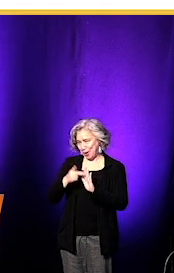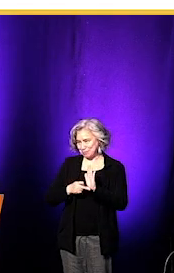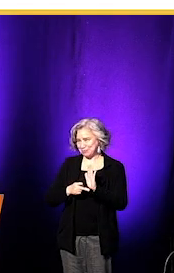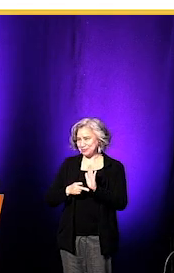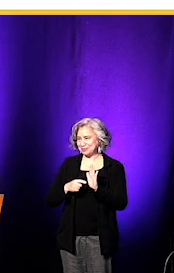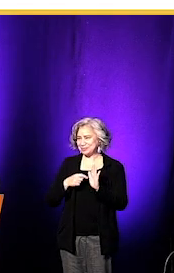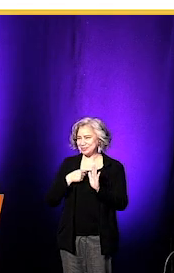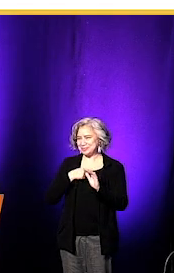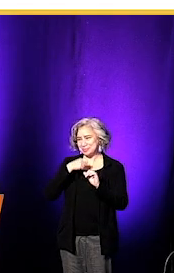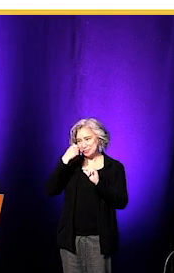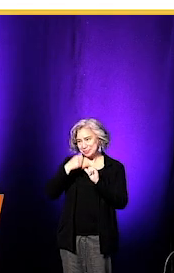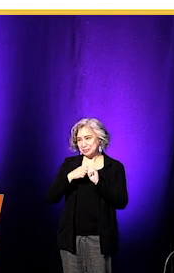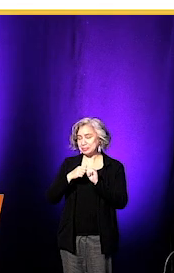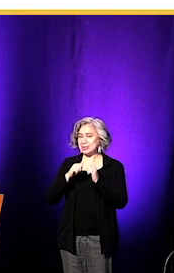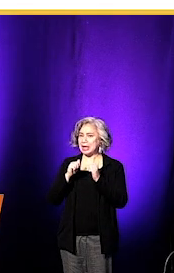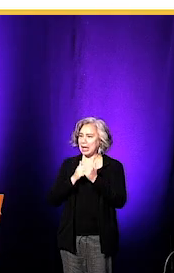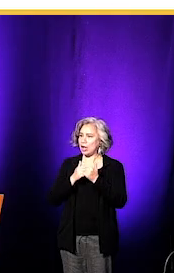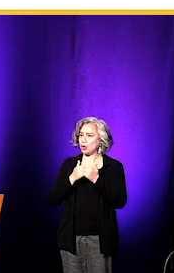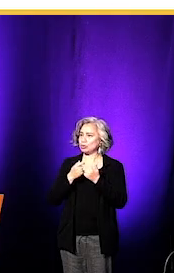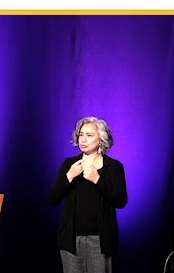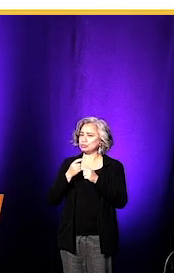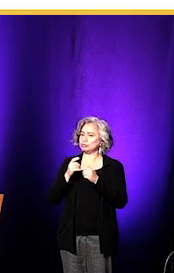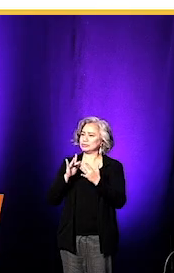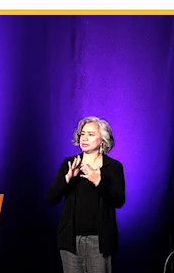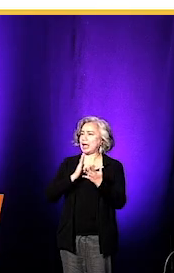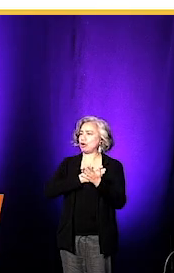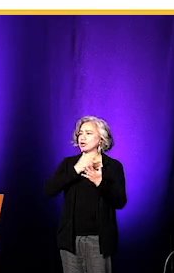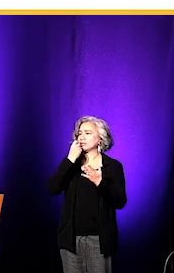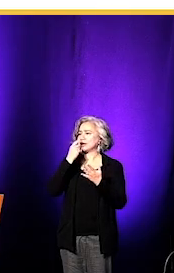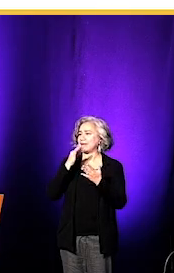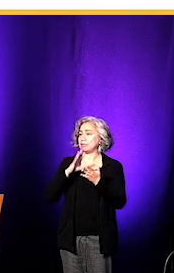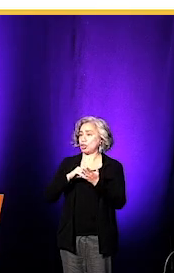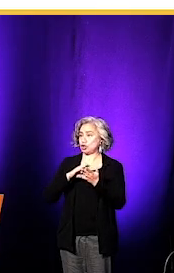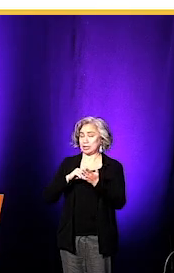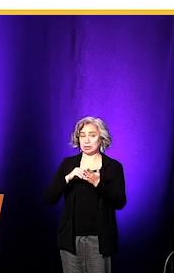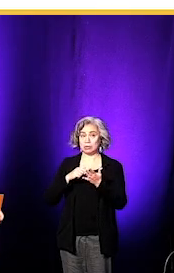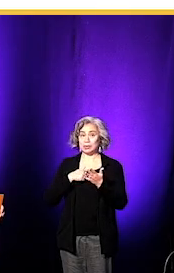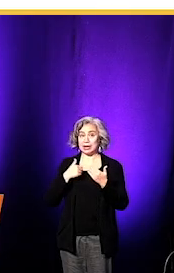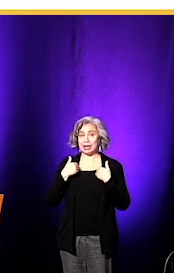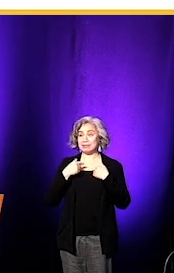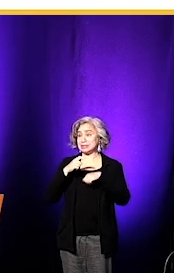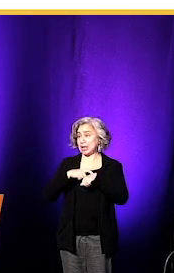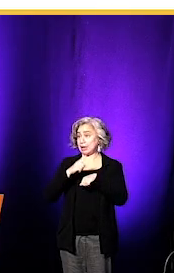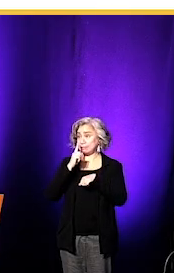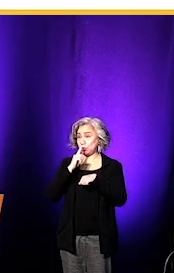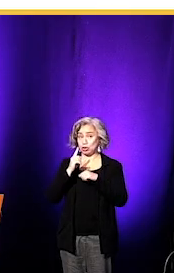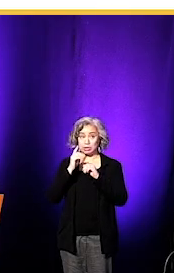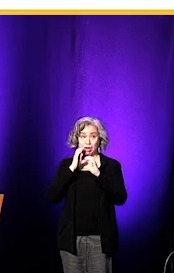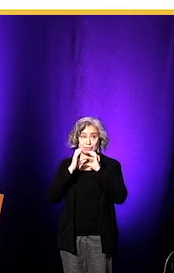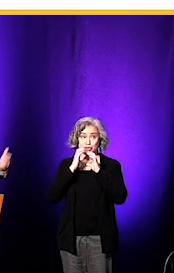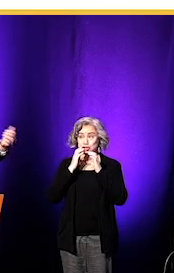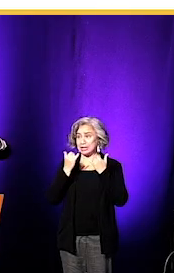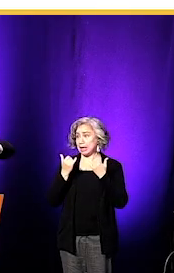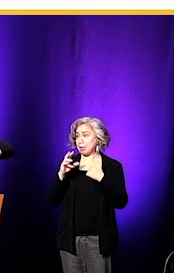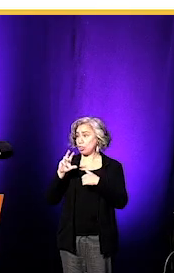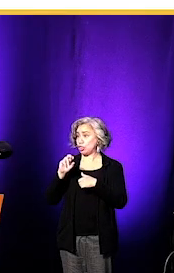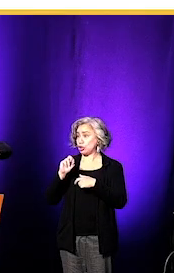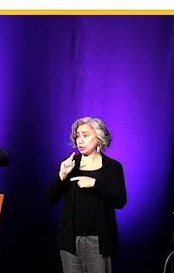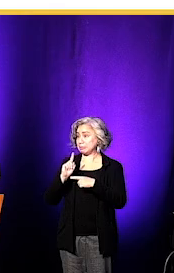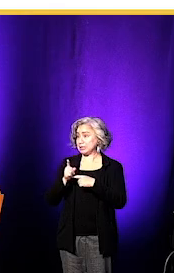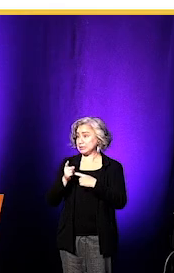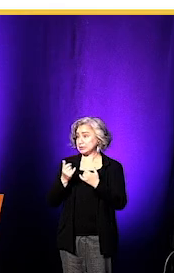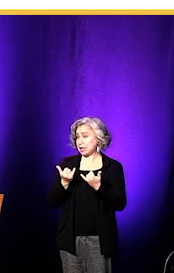how you've enriched our understandings of learning. We have good time for a conversation, about 30 minutes or